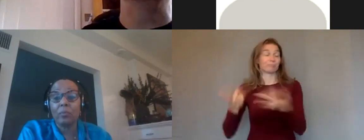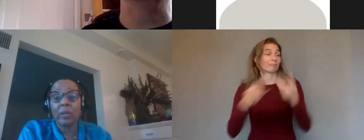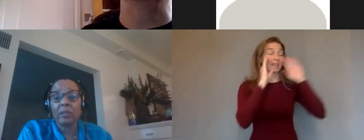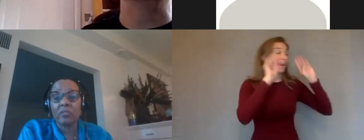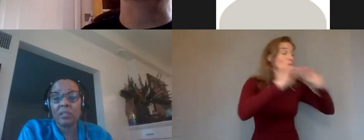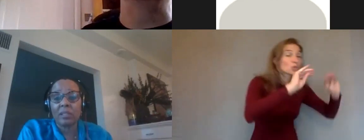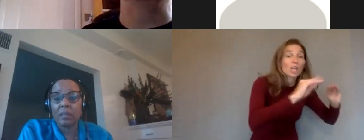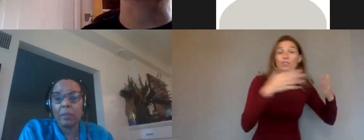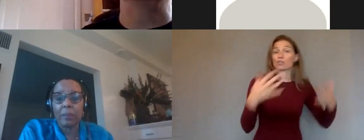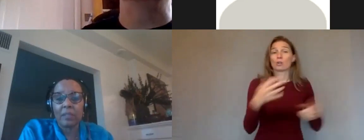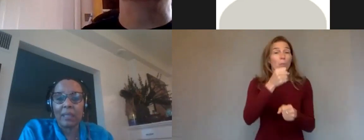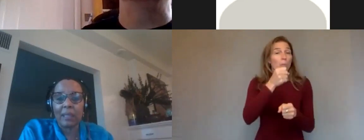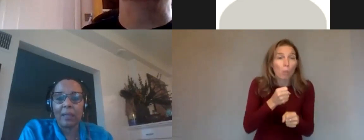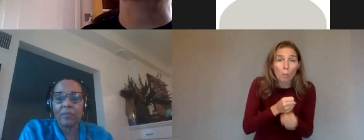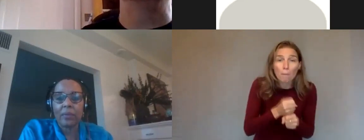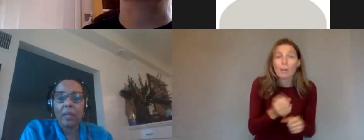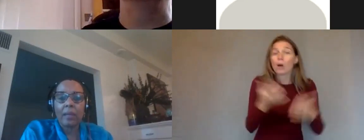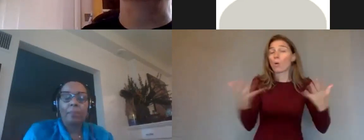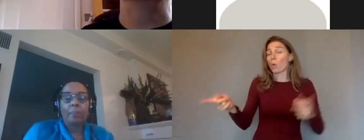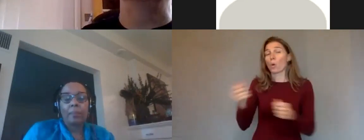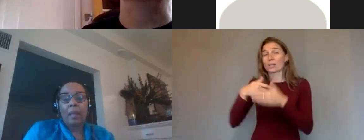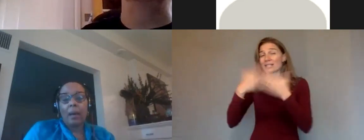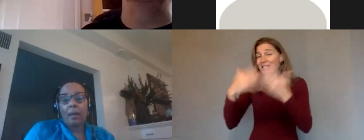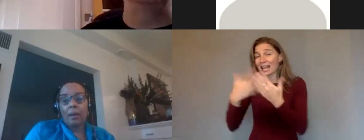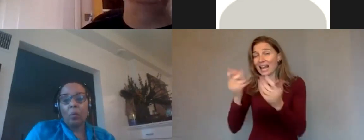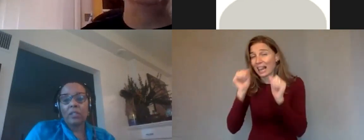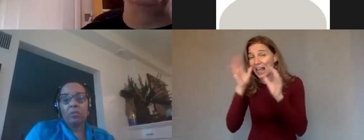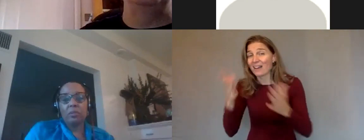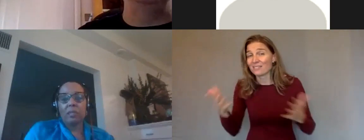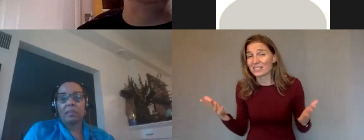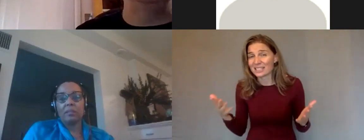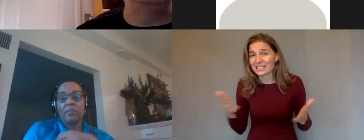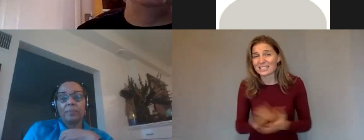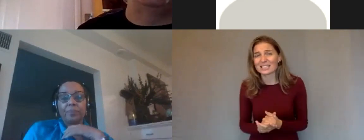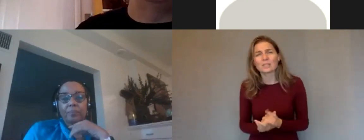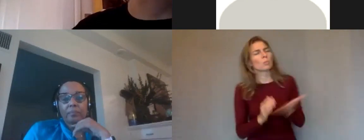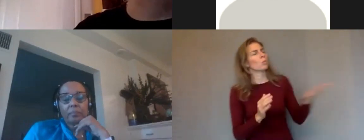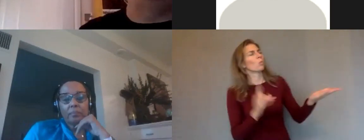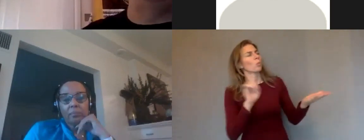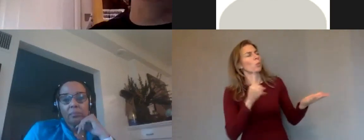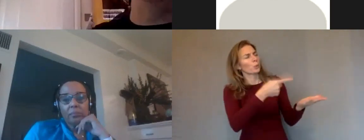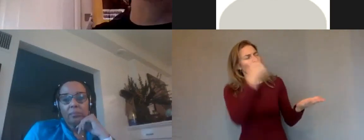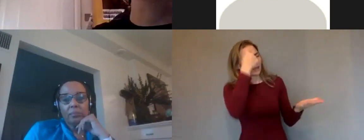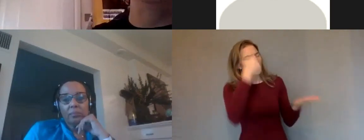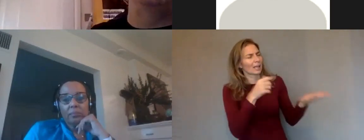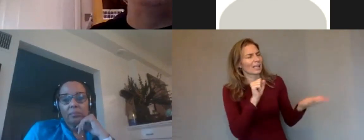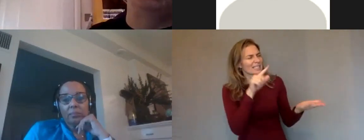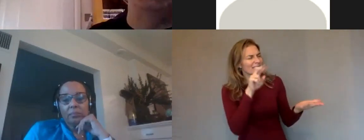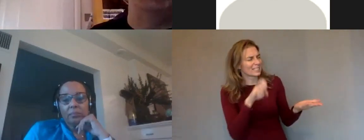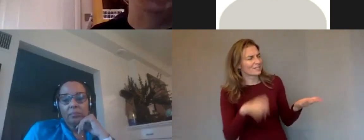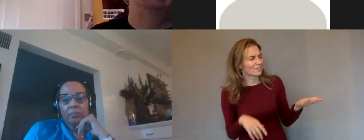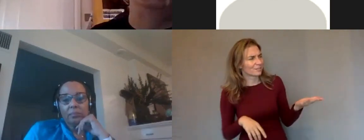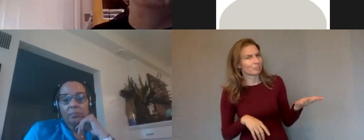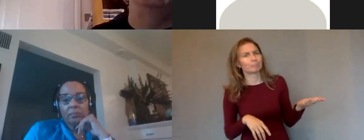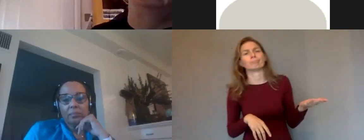employment, and whether it's just in people's daily lives. What do you think, Steve? I would entirely agree